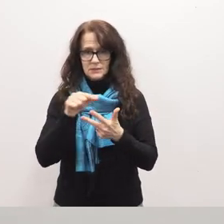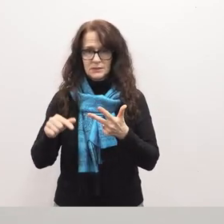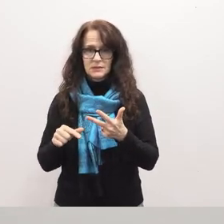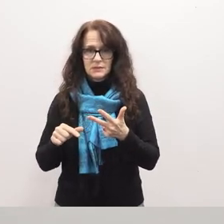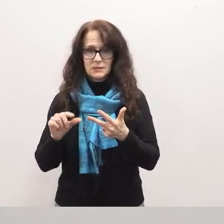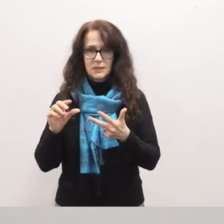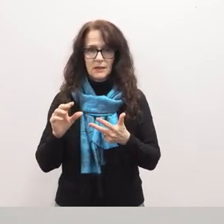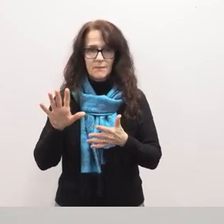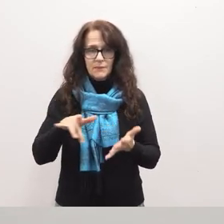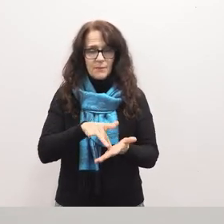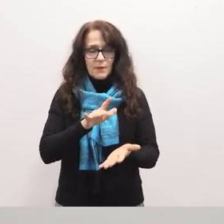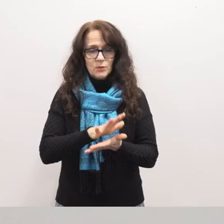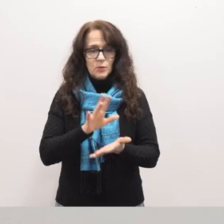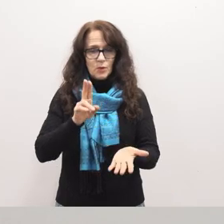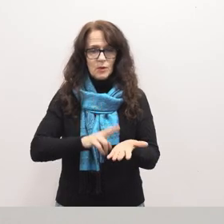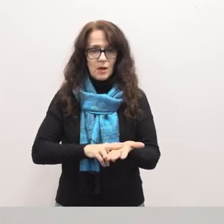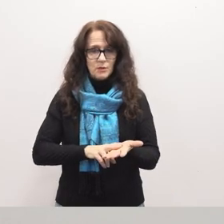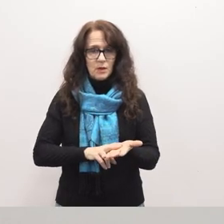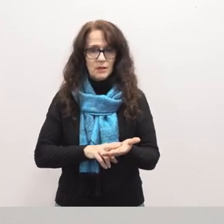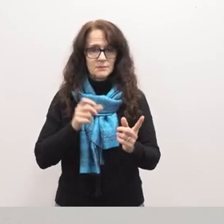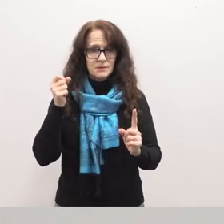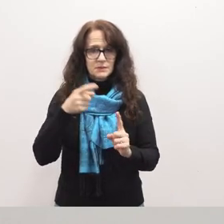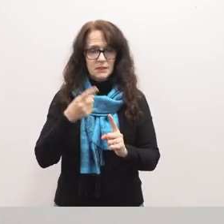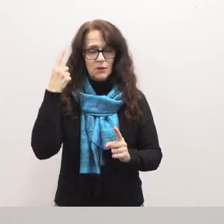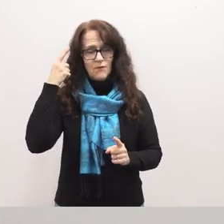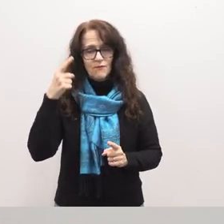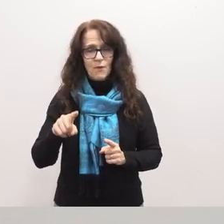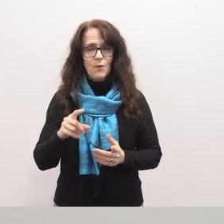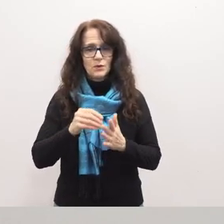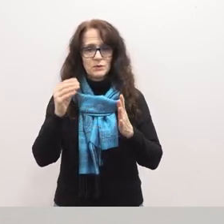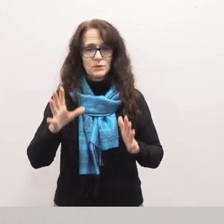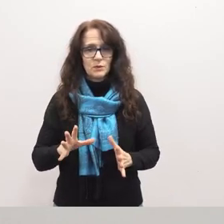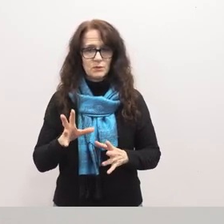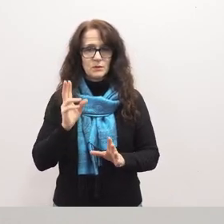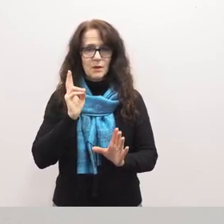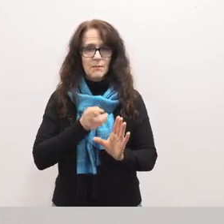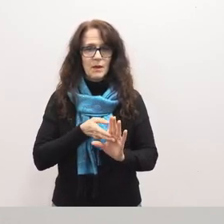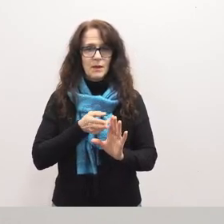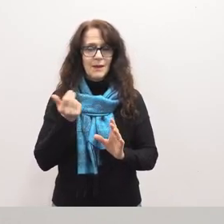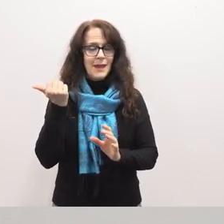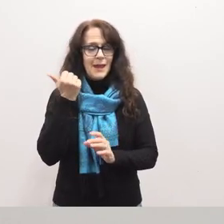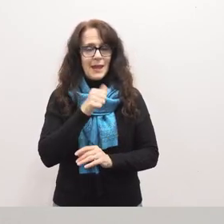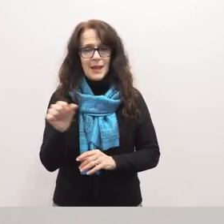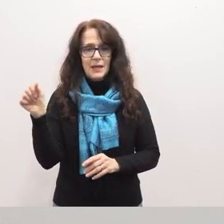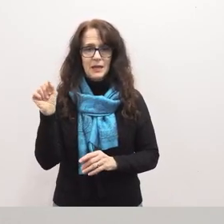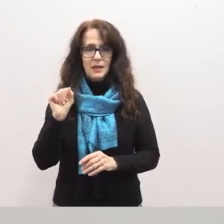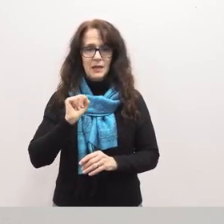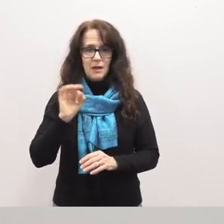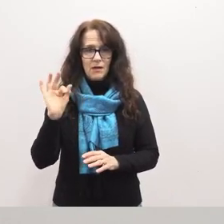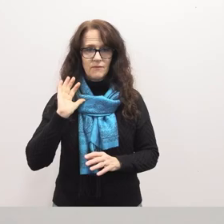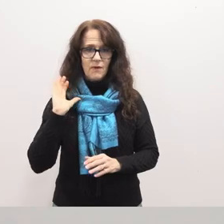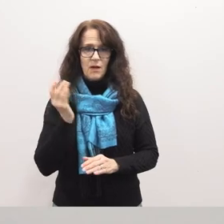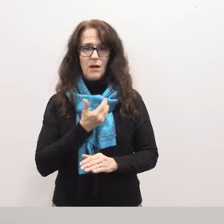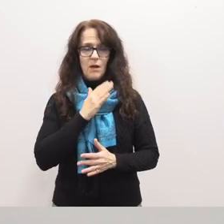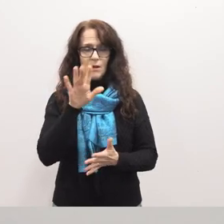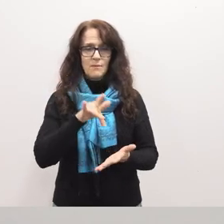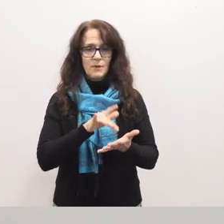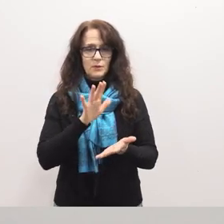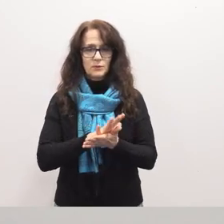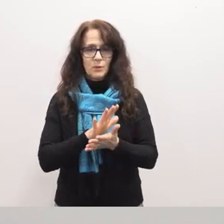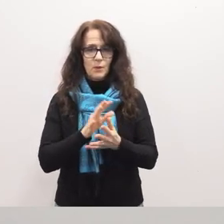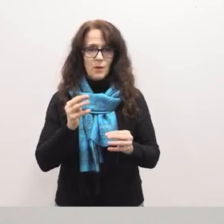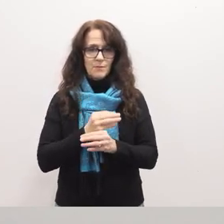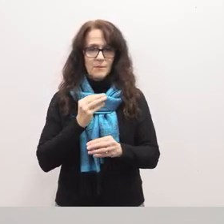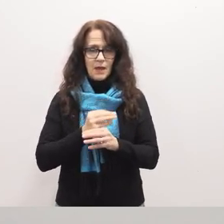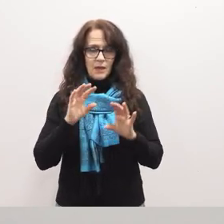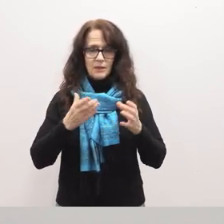The middle school contract is specifically for students participating in any of our middle school math